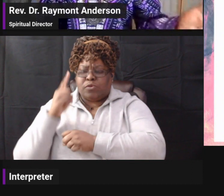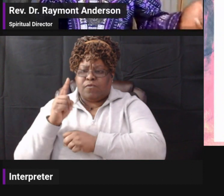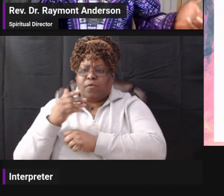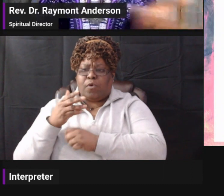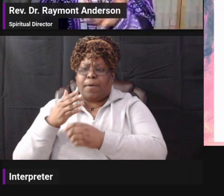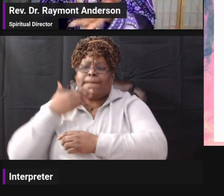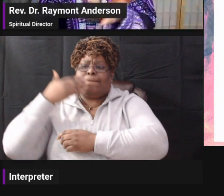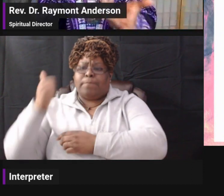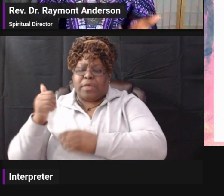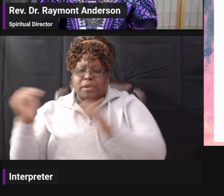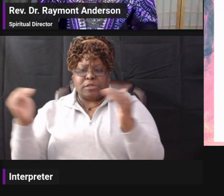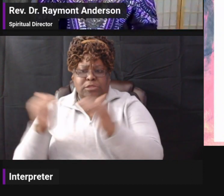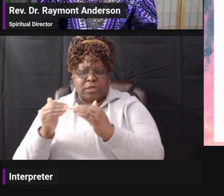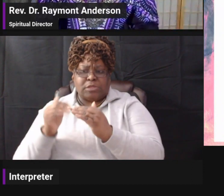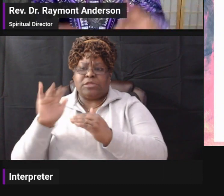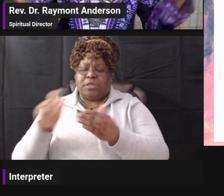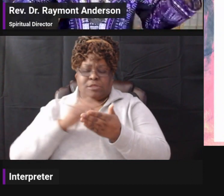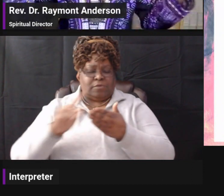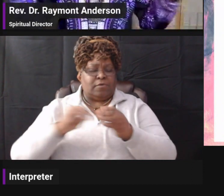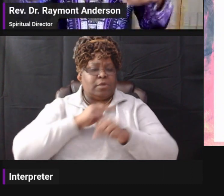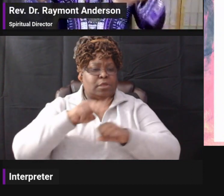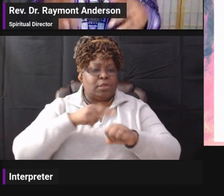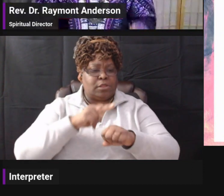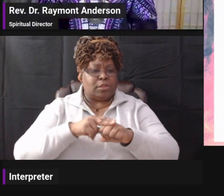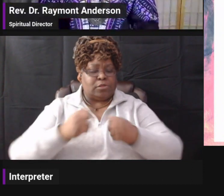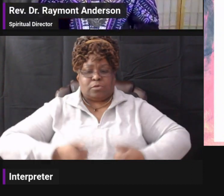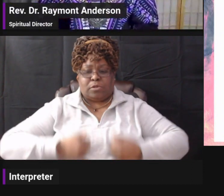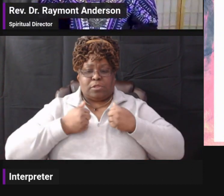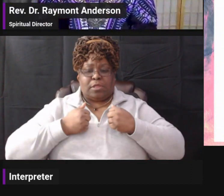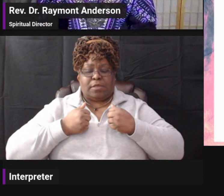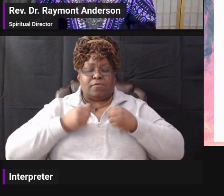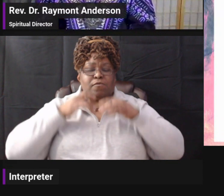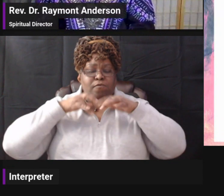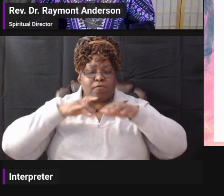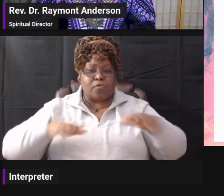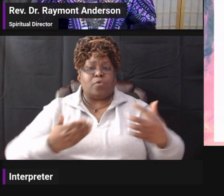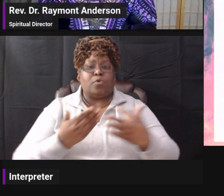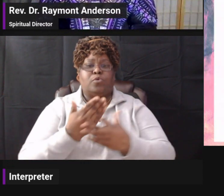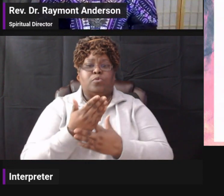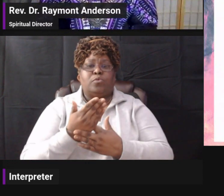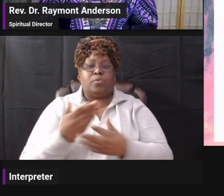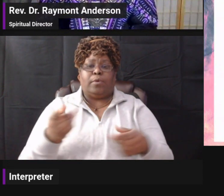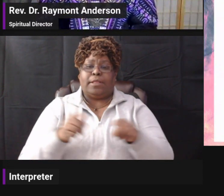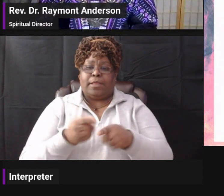justice, that is the divine nature of life flowing through you, in you, and as you.